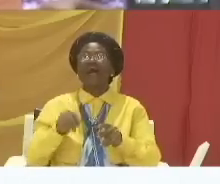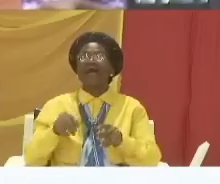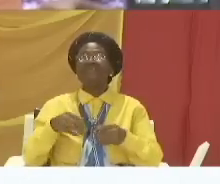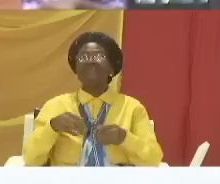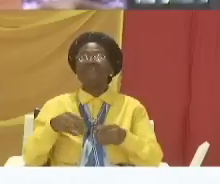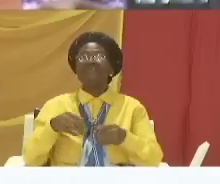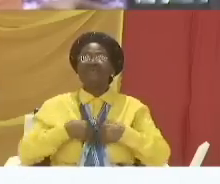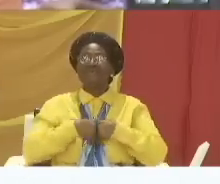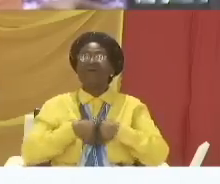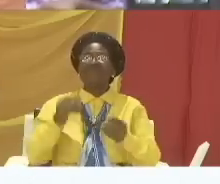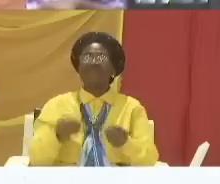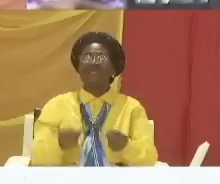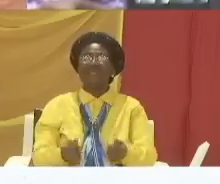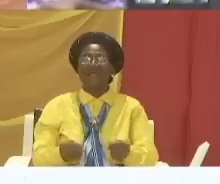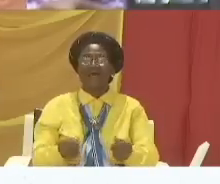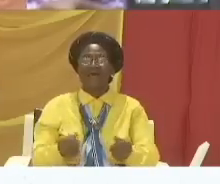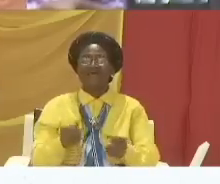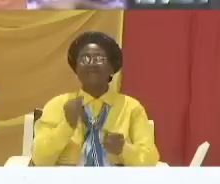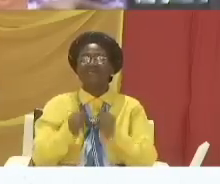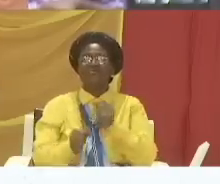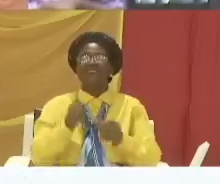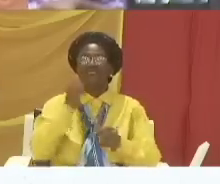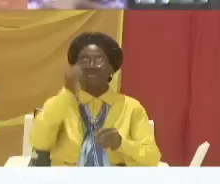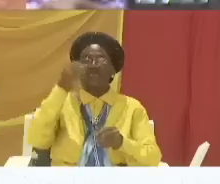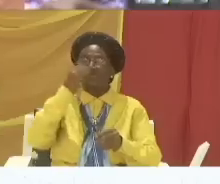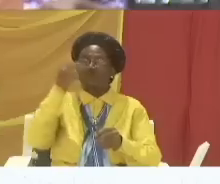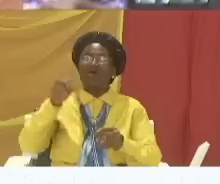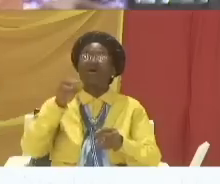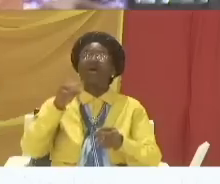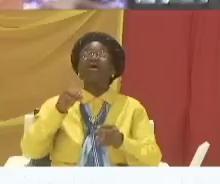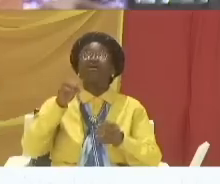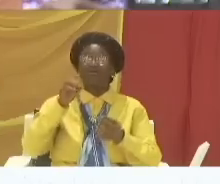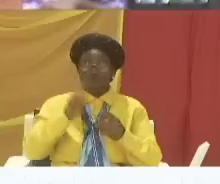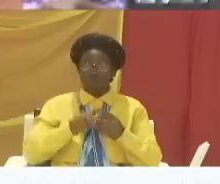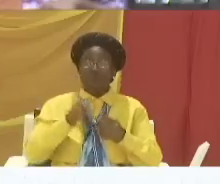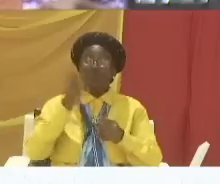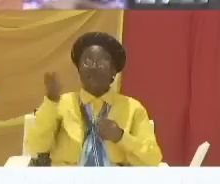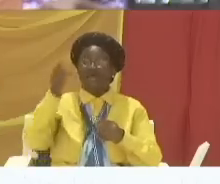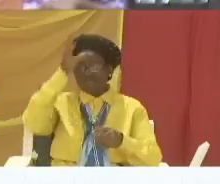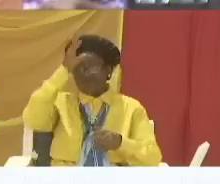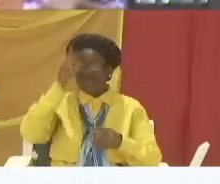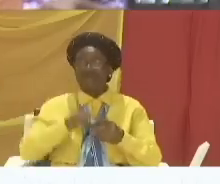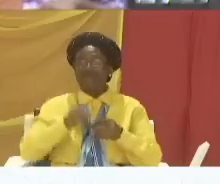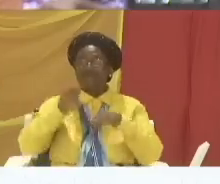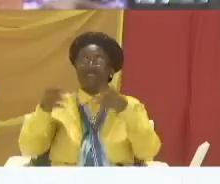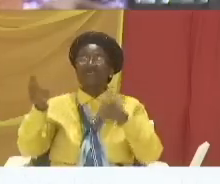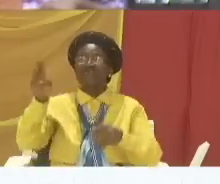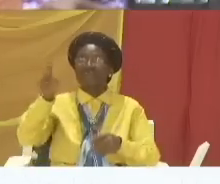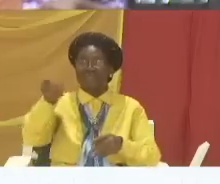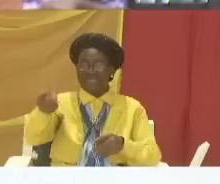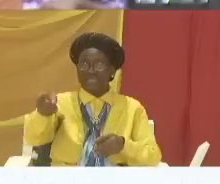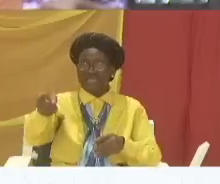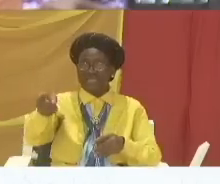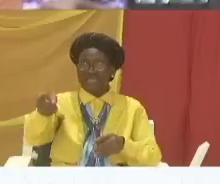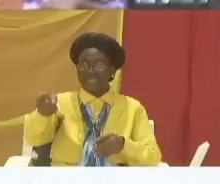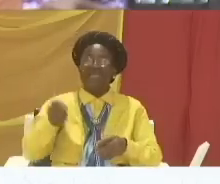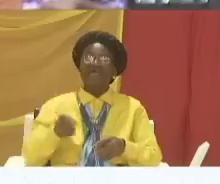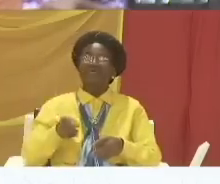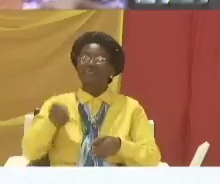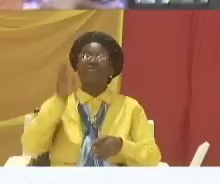sheep, in the to thy fathers to give thee. Thou shalt be blessed